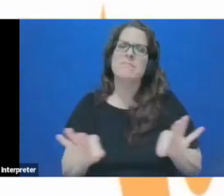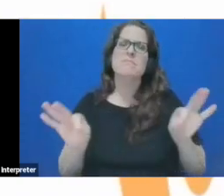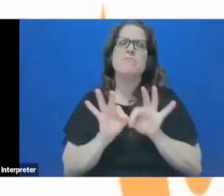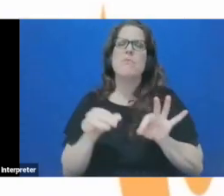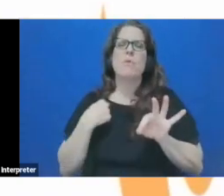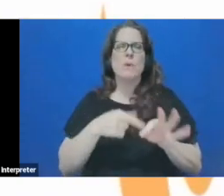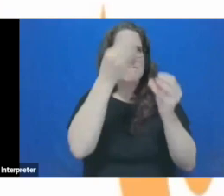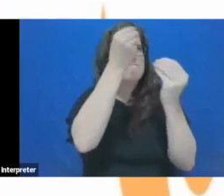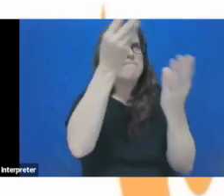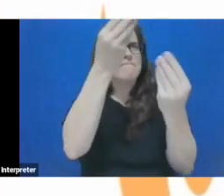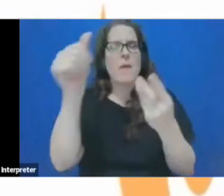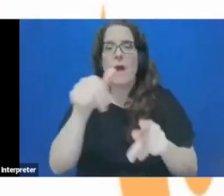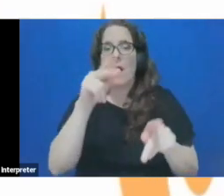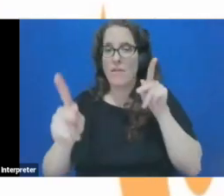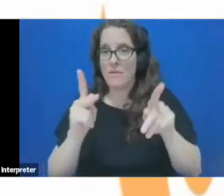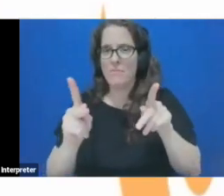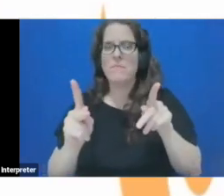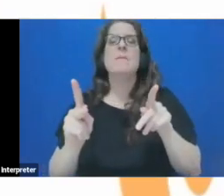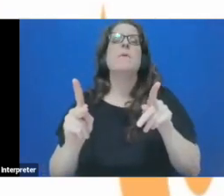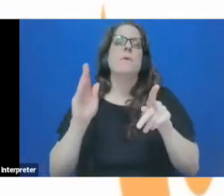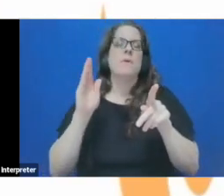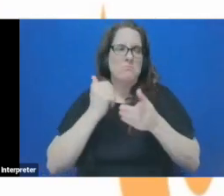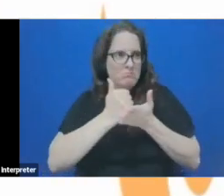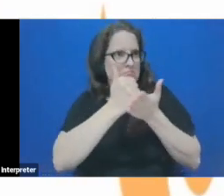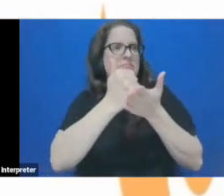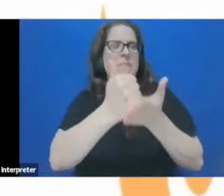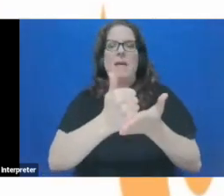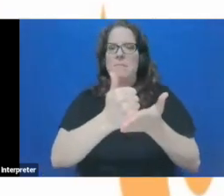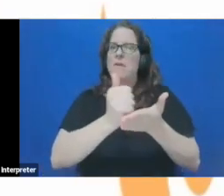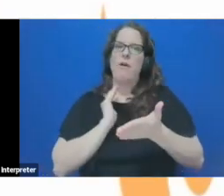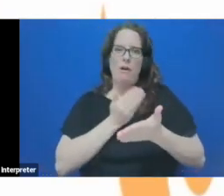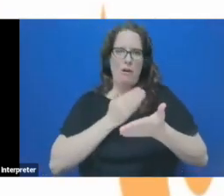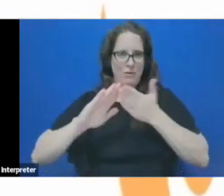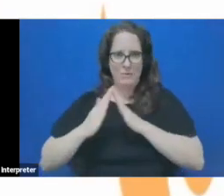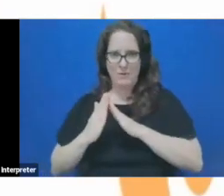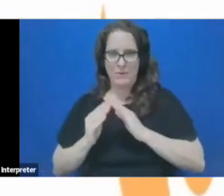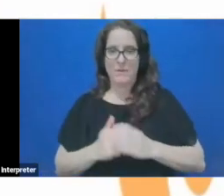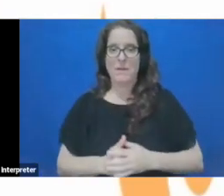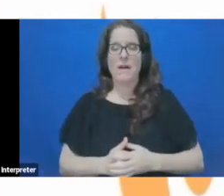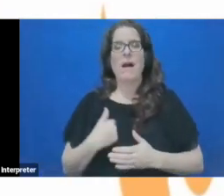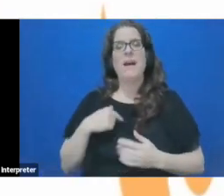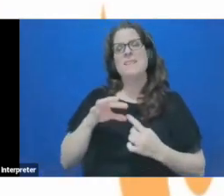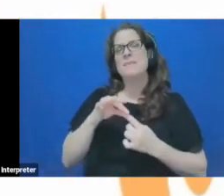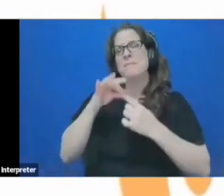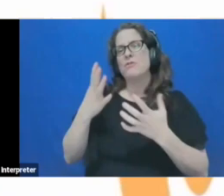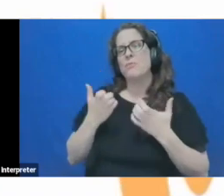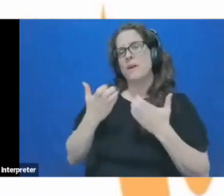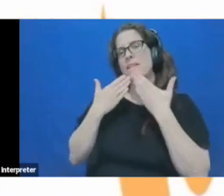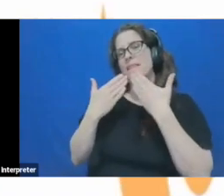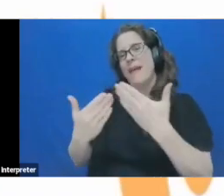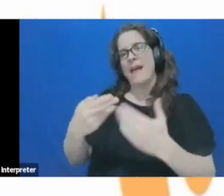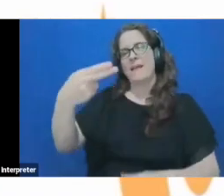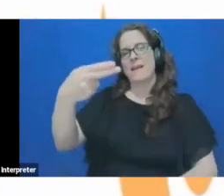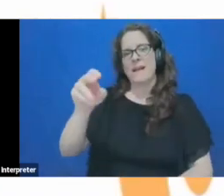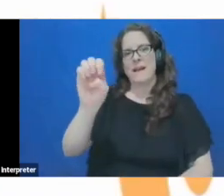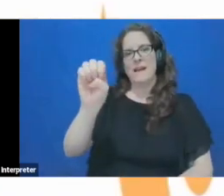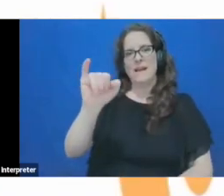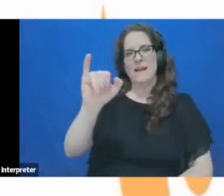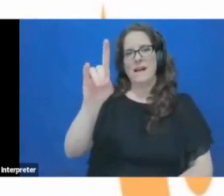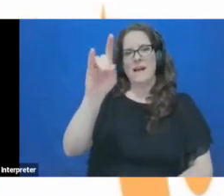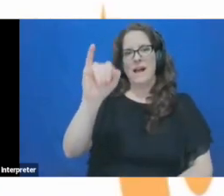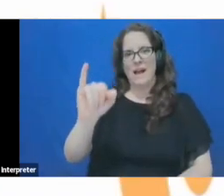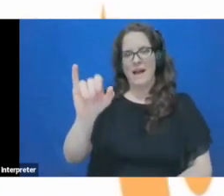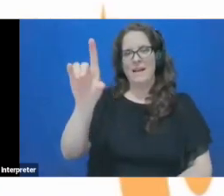our community. I want to give a special thanks to Heidi De Paula, PCR volunteer, and